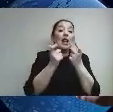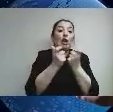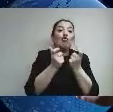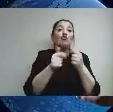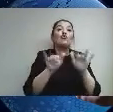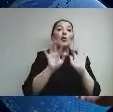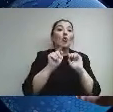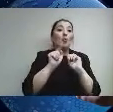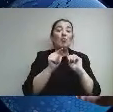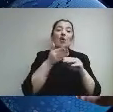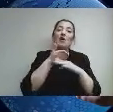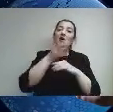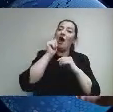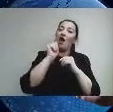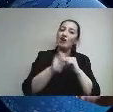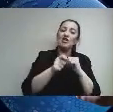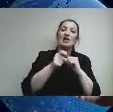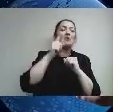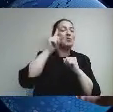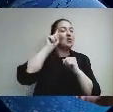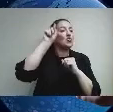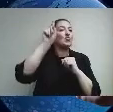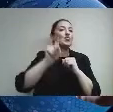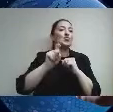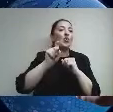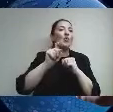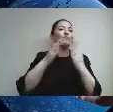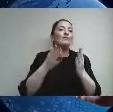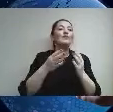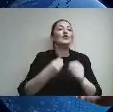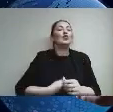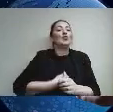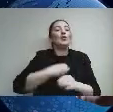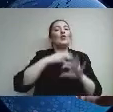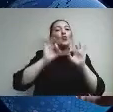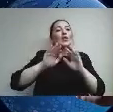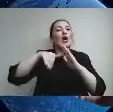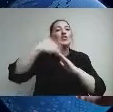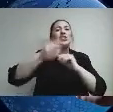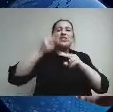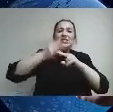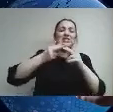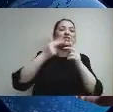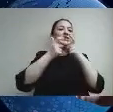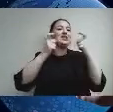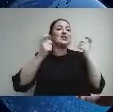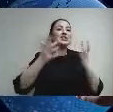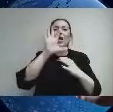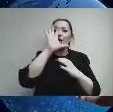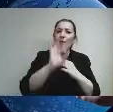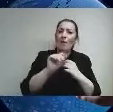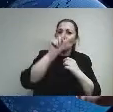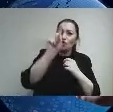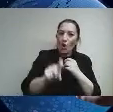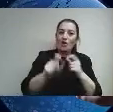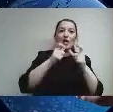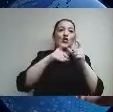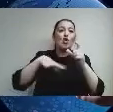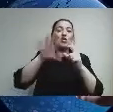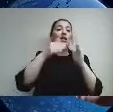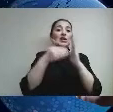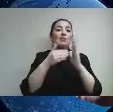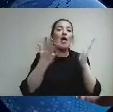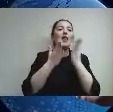it's a huge question mark for me. I hope it's going to develop soon. Whoever I ask, about 70% of